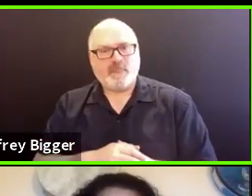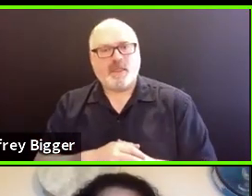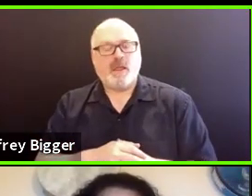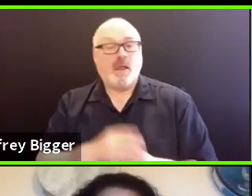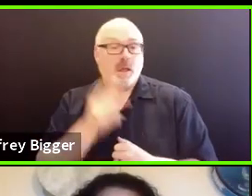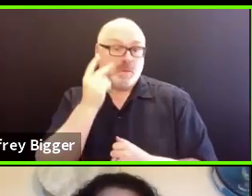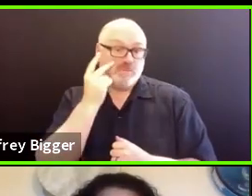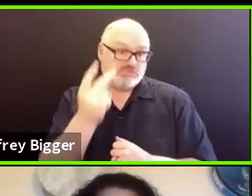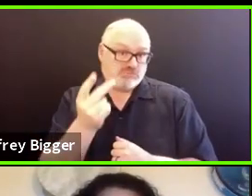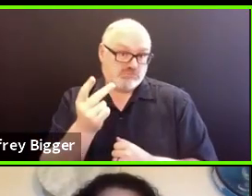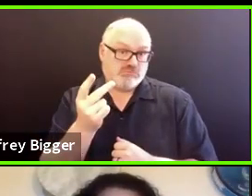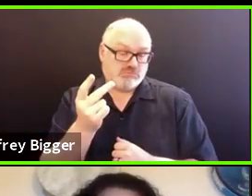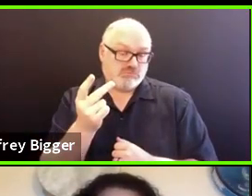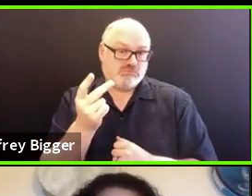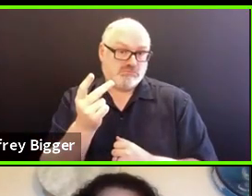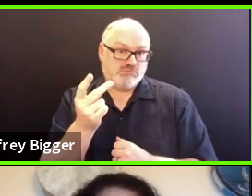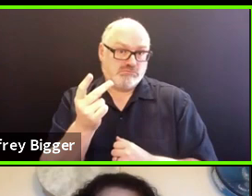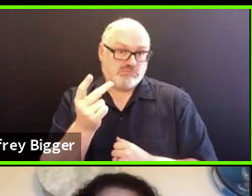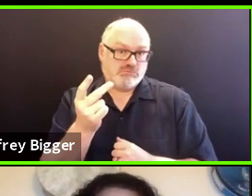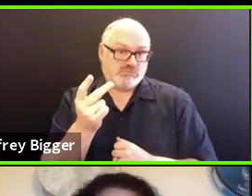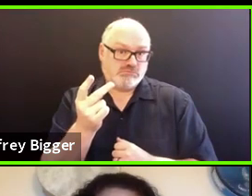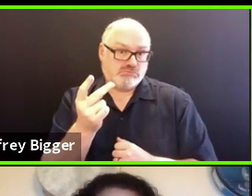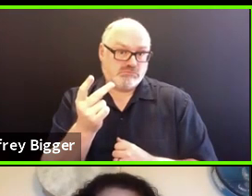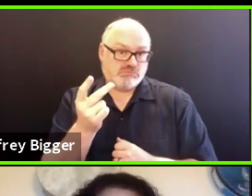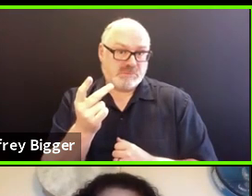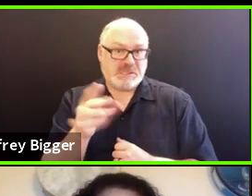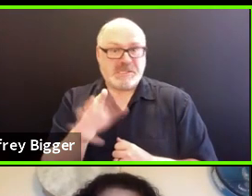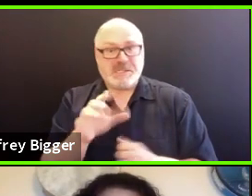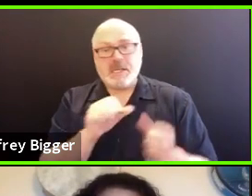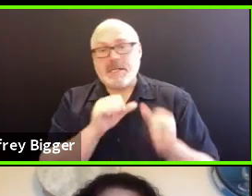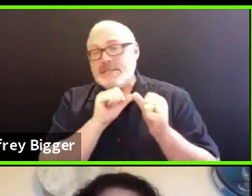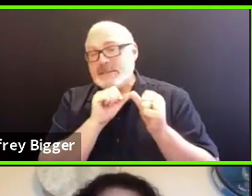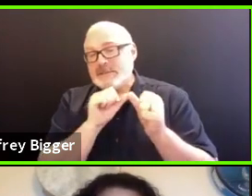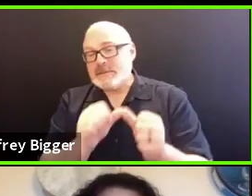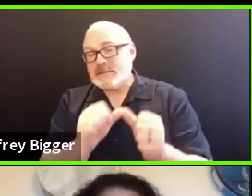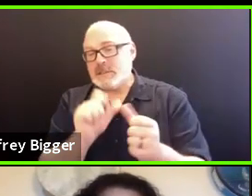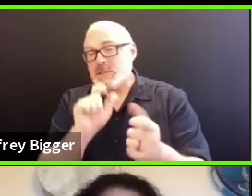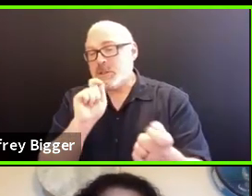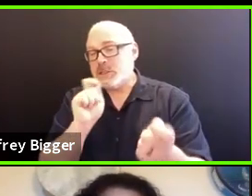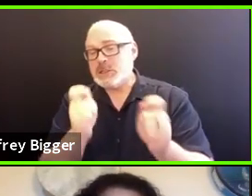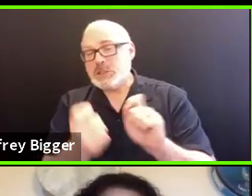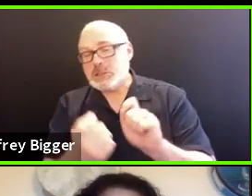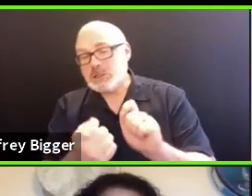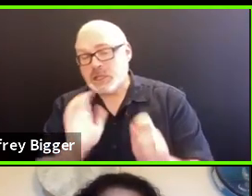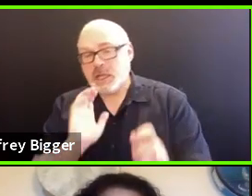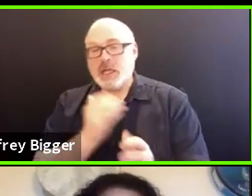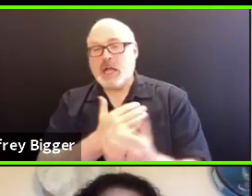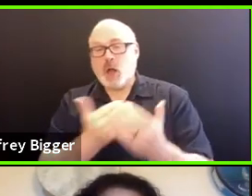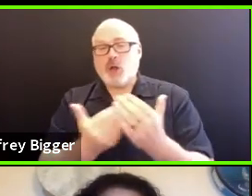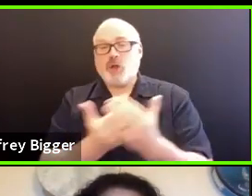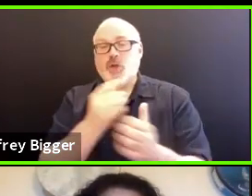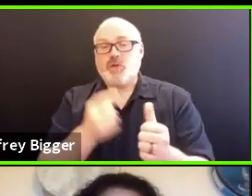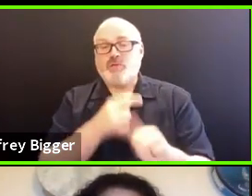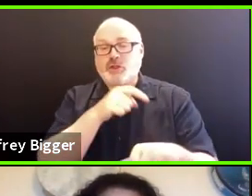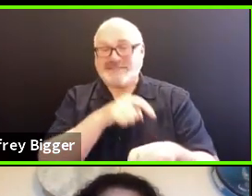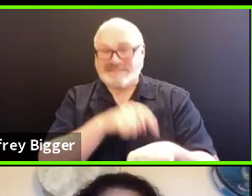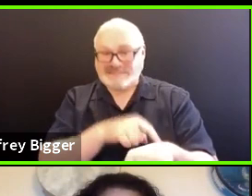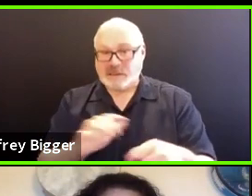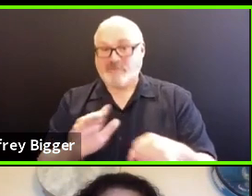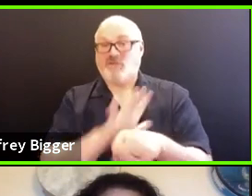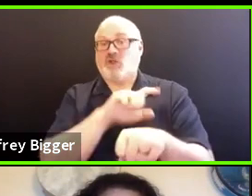saw a sort of a continuous change in our new first-time,